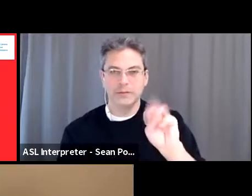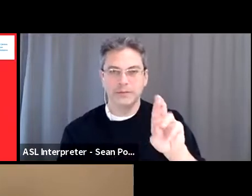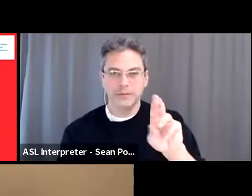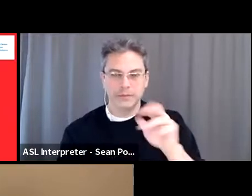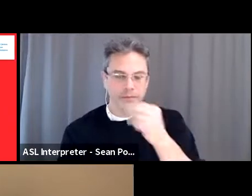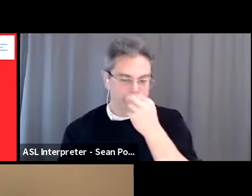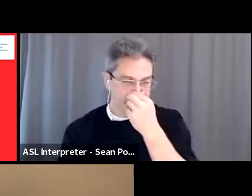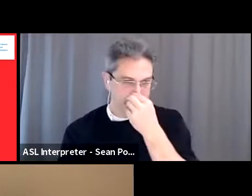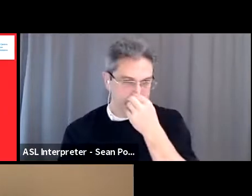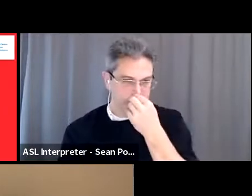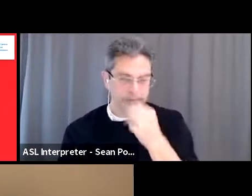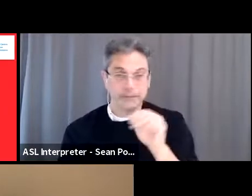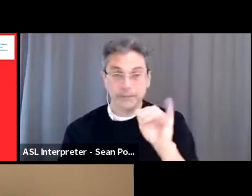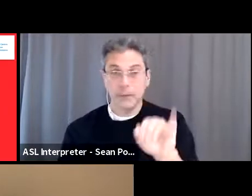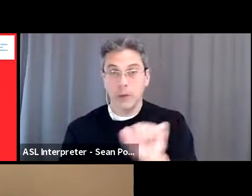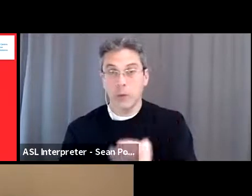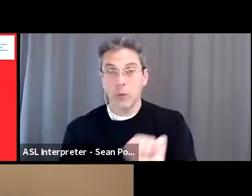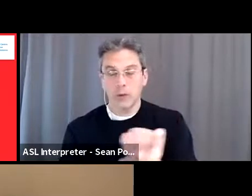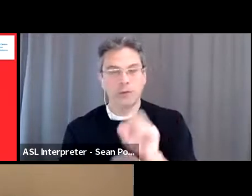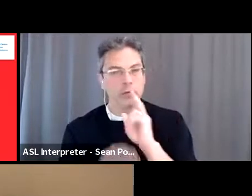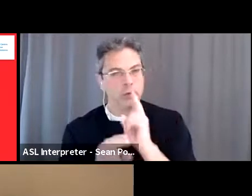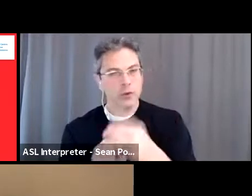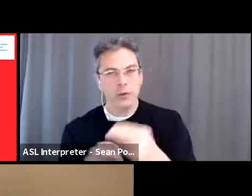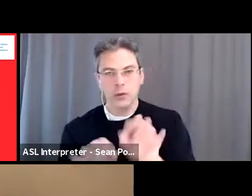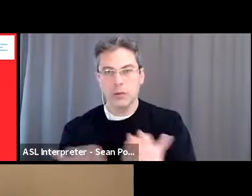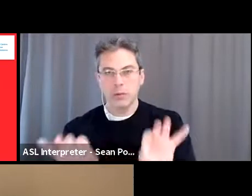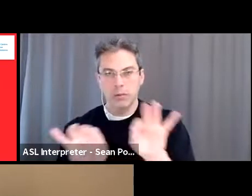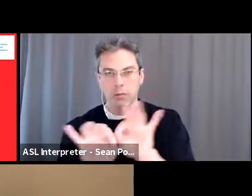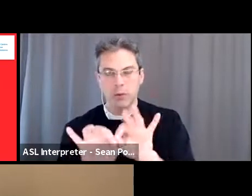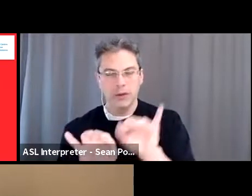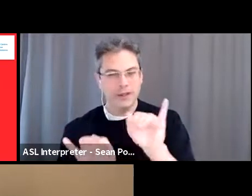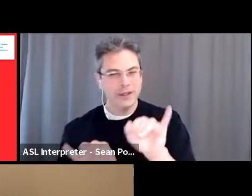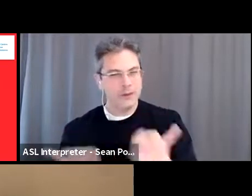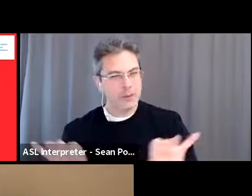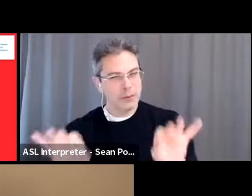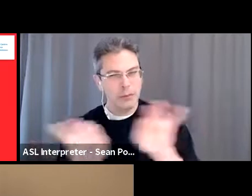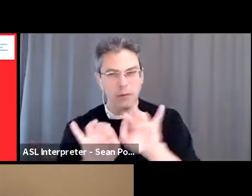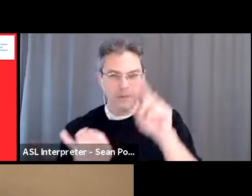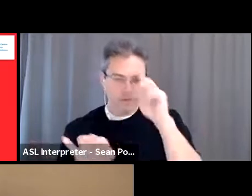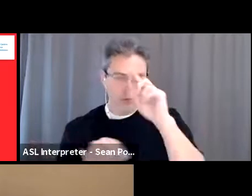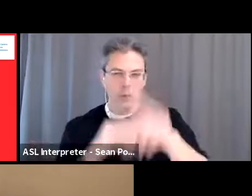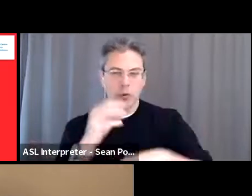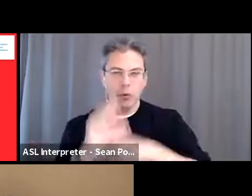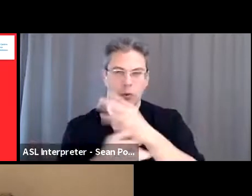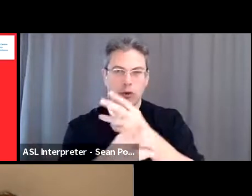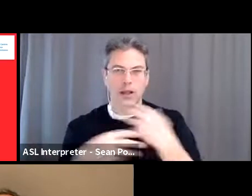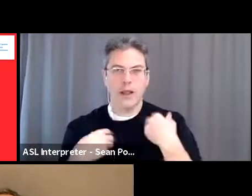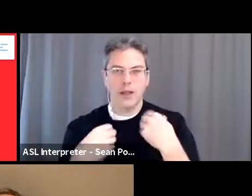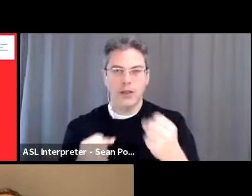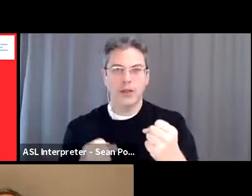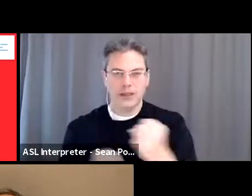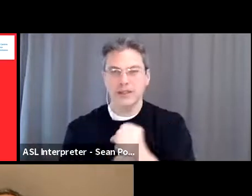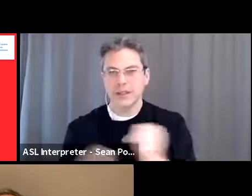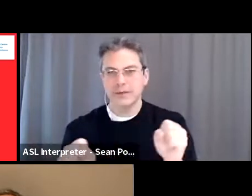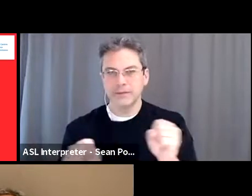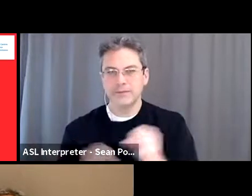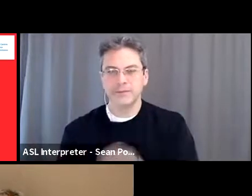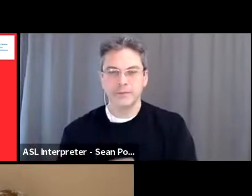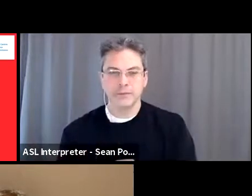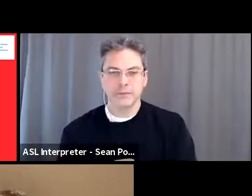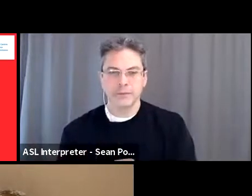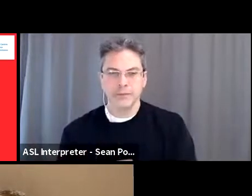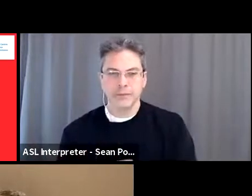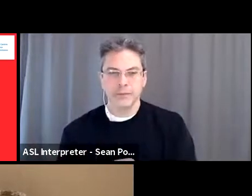important, and this is key in global health security, so congratulations. What do we wish everyone